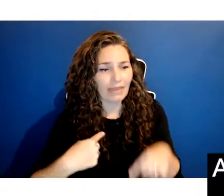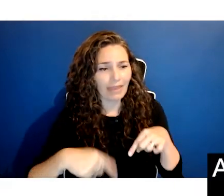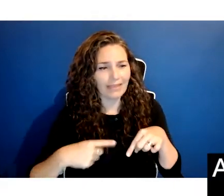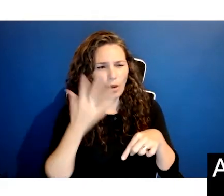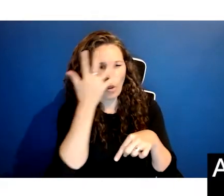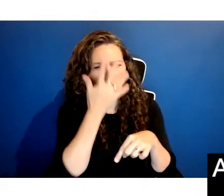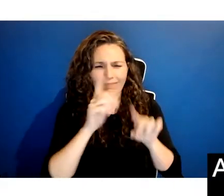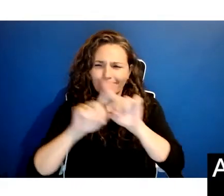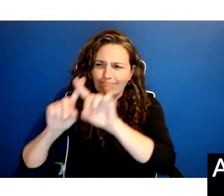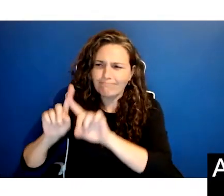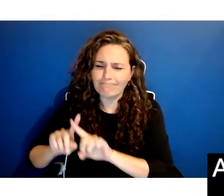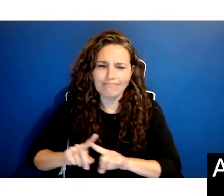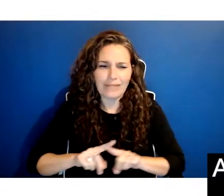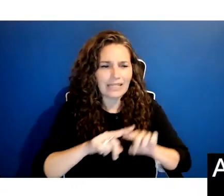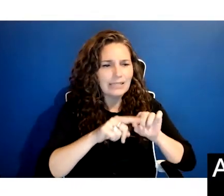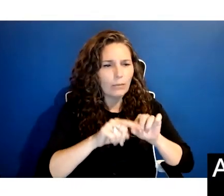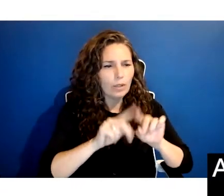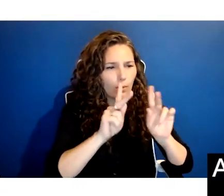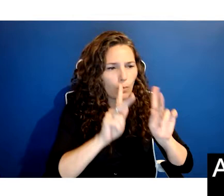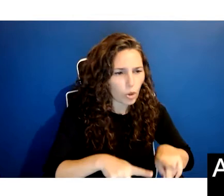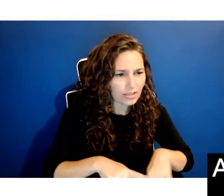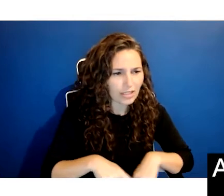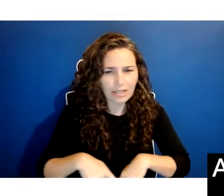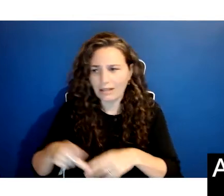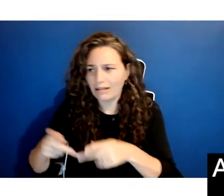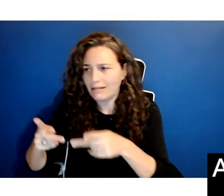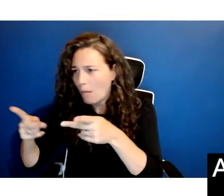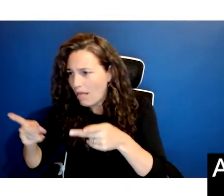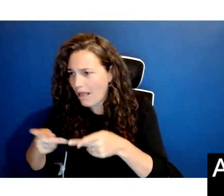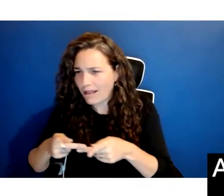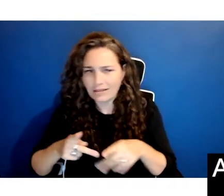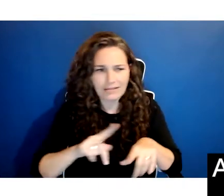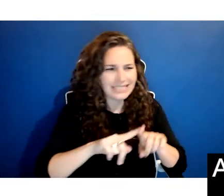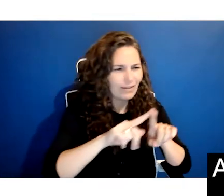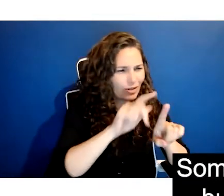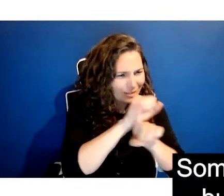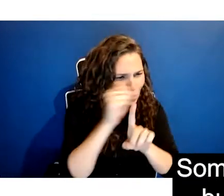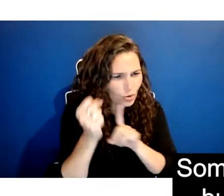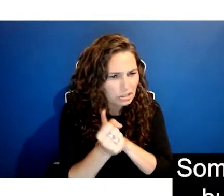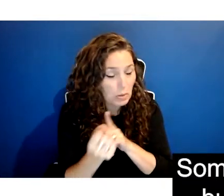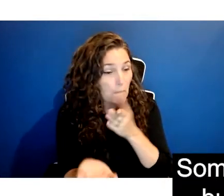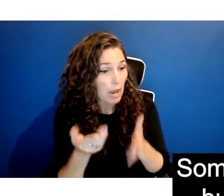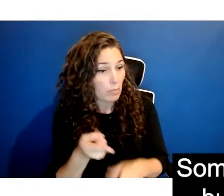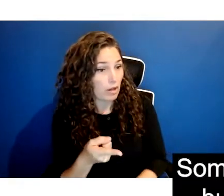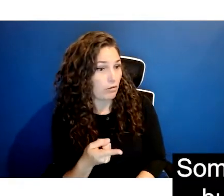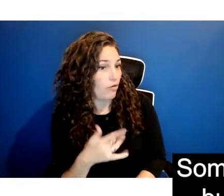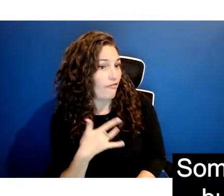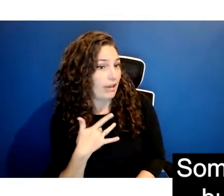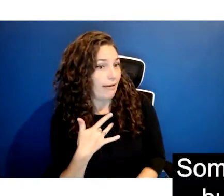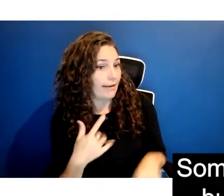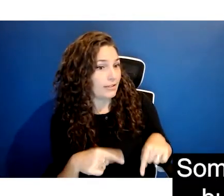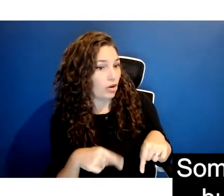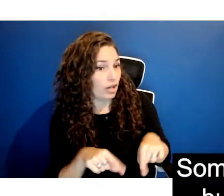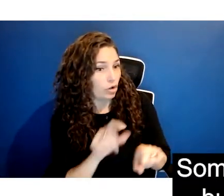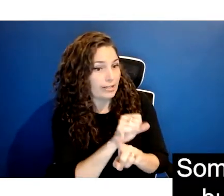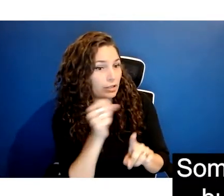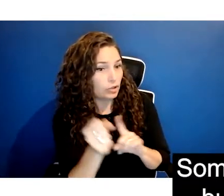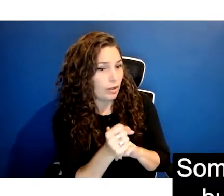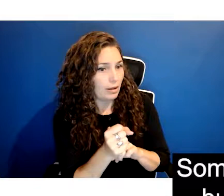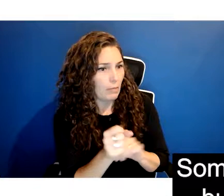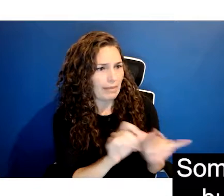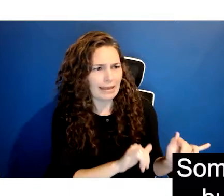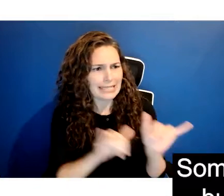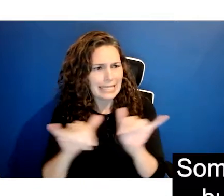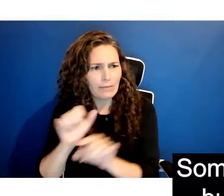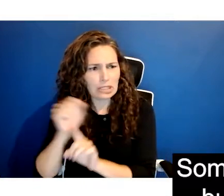Anxiety can look differently depending on the person, place, or situation. Sometimes you might feel anxiety in a situation,